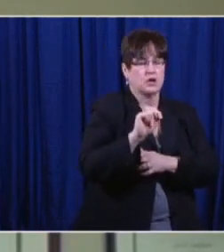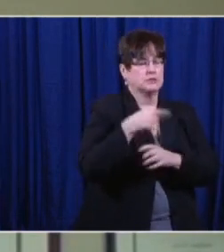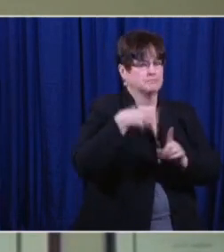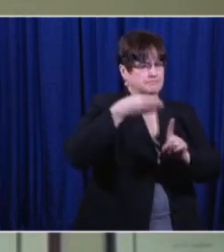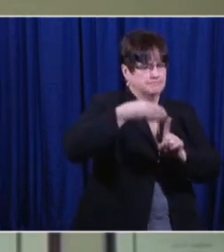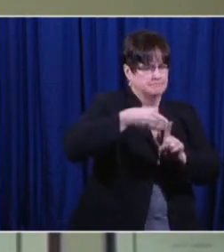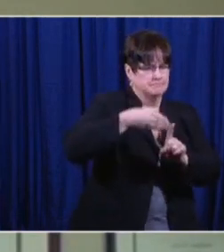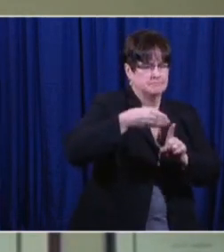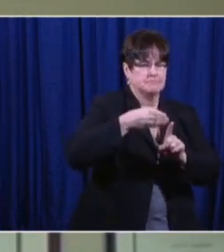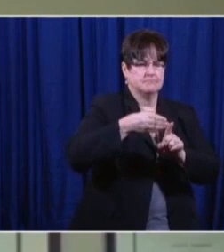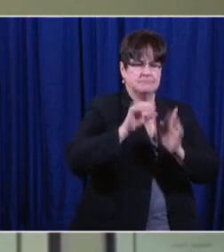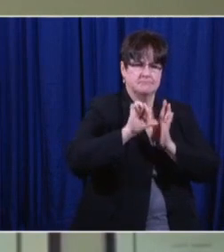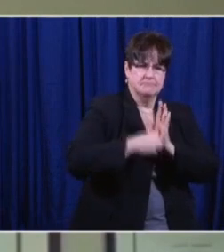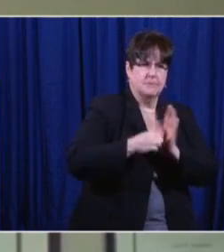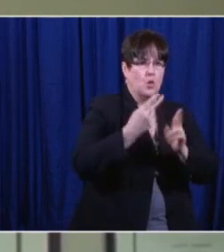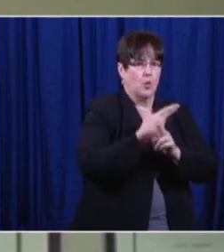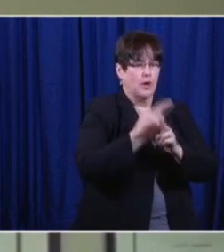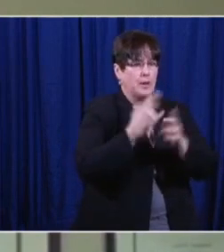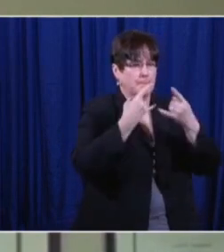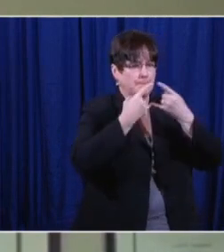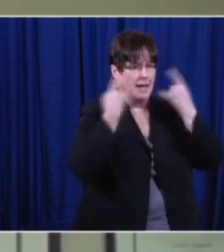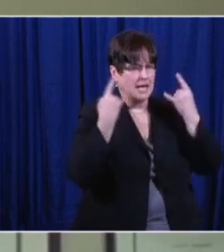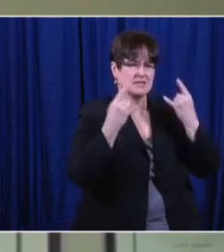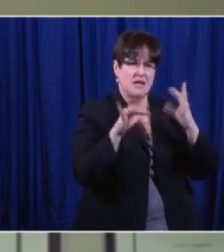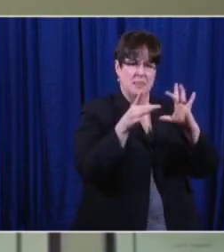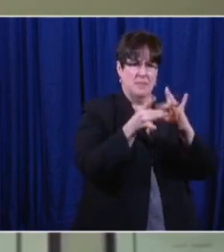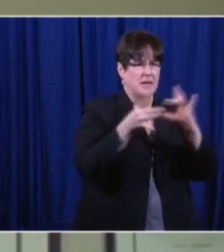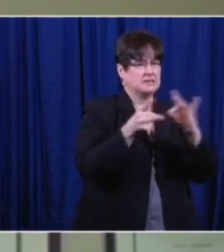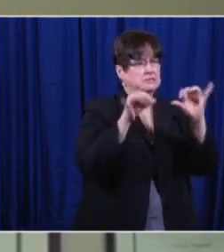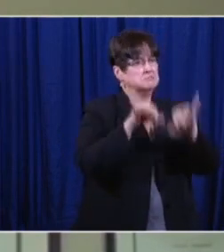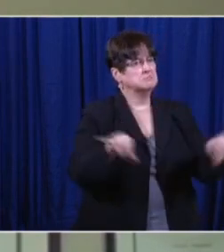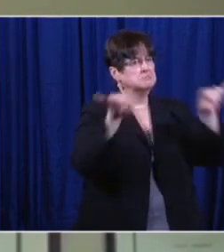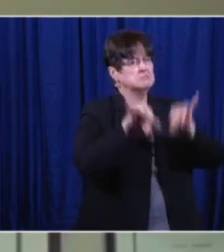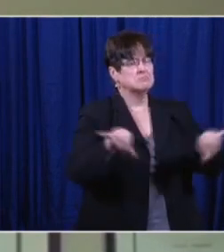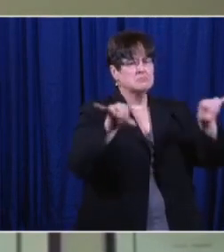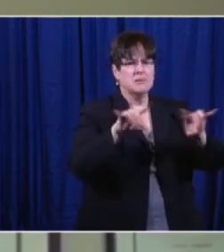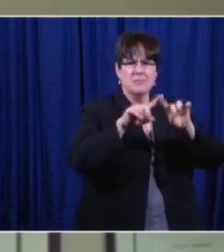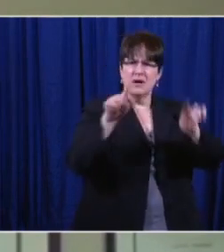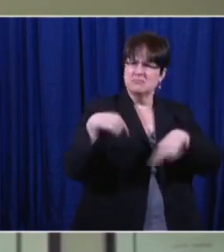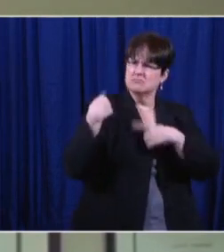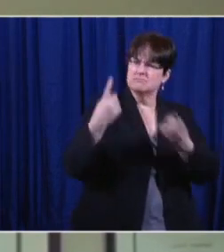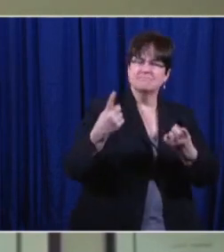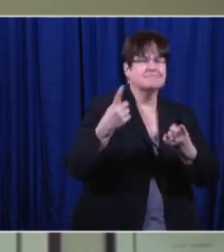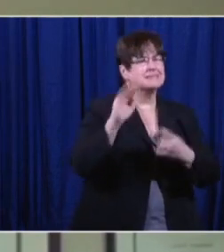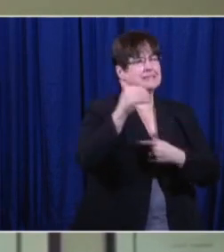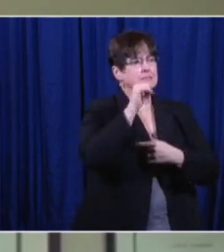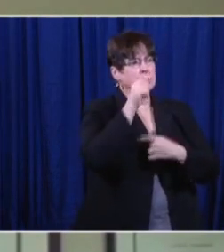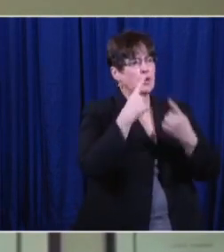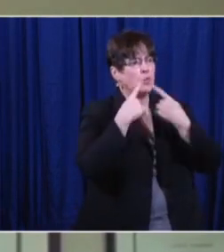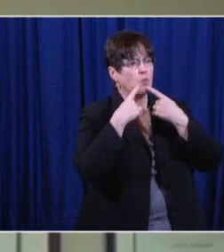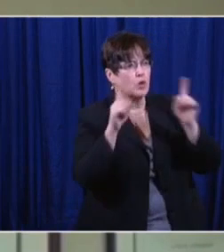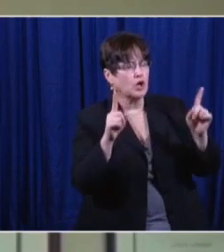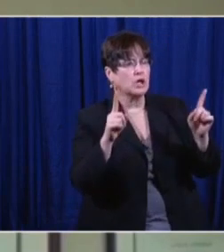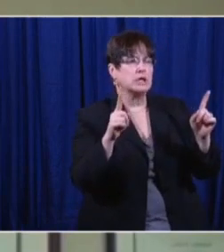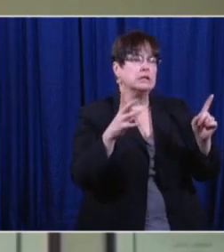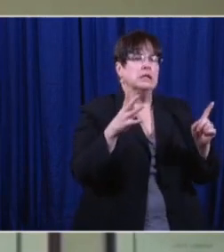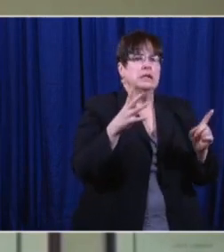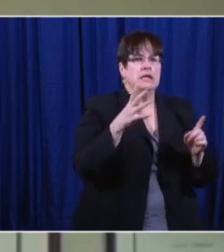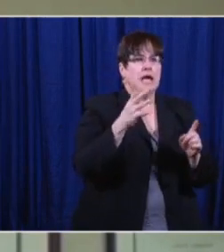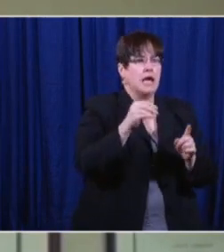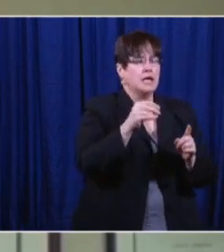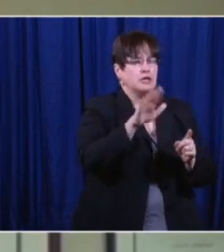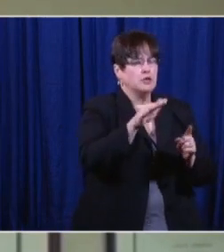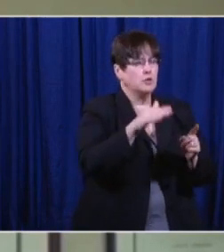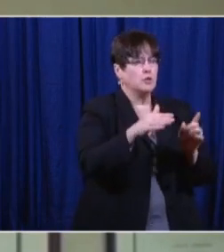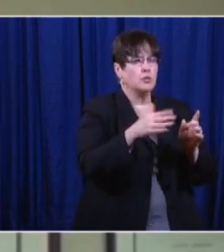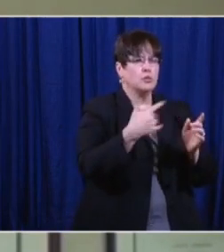hasn't really worked thus far. We've had some of these kind of come together moments, and now is the time to turn it around, and they never seem to really